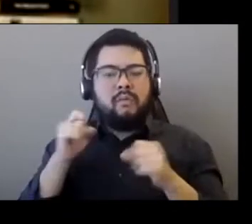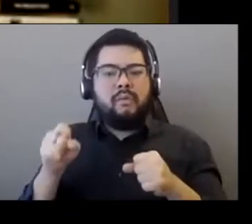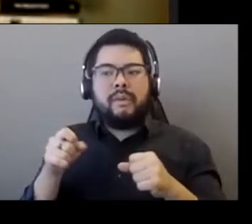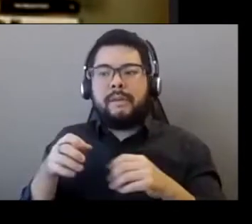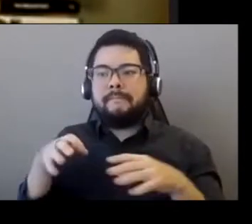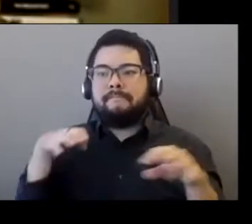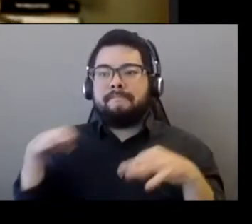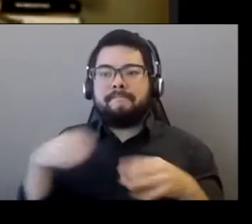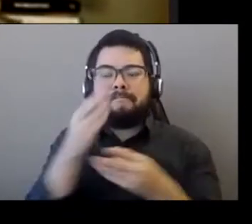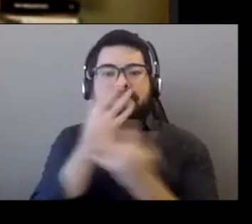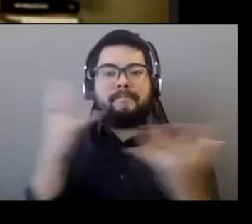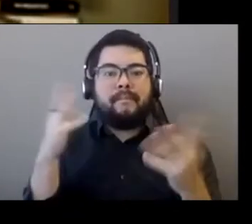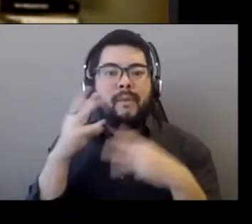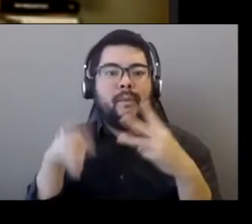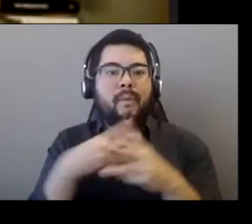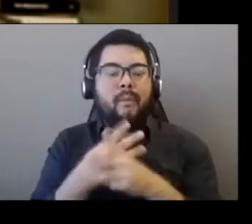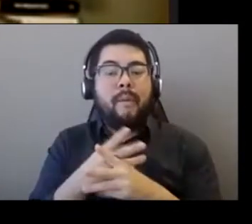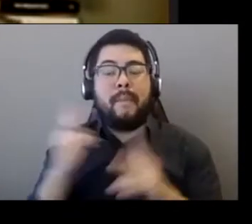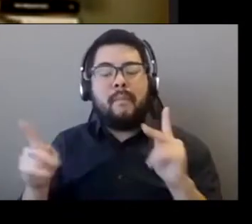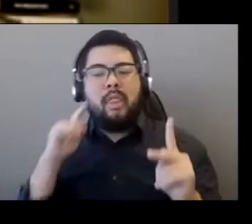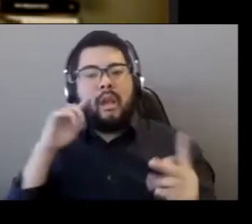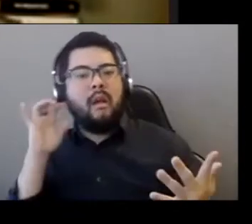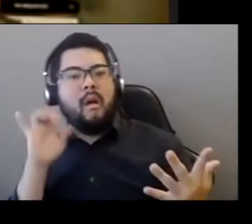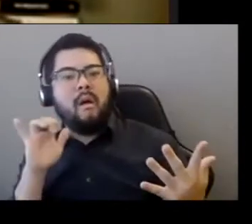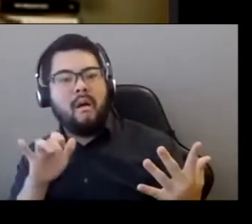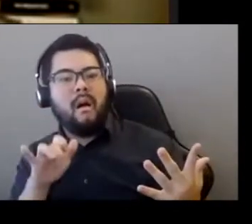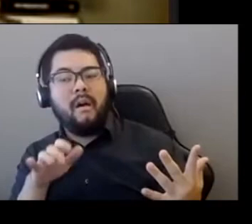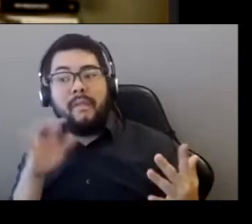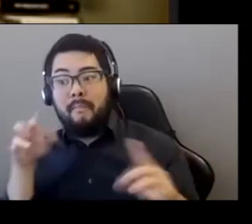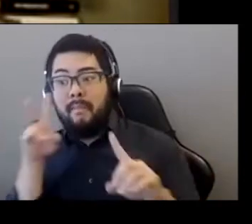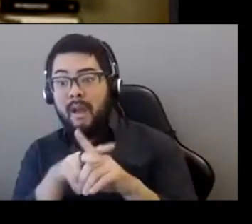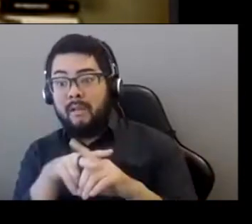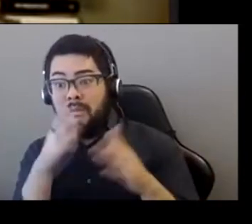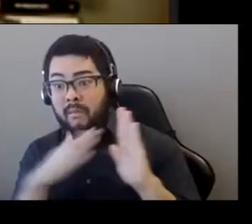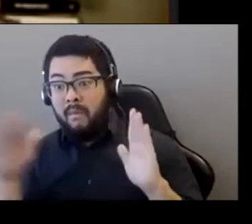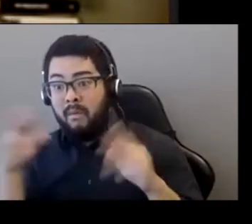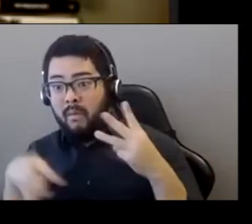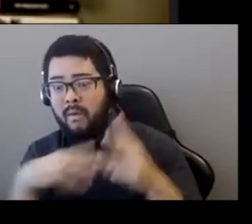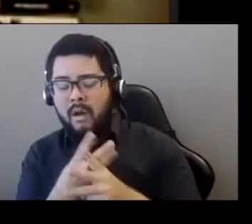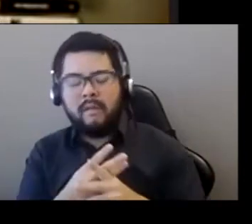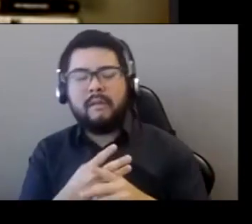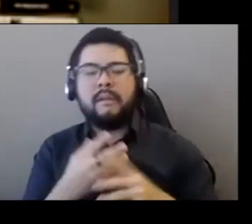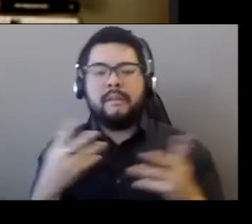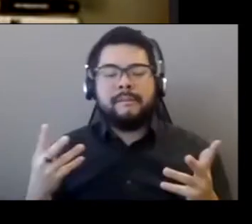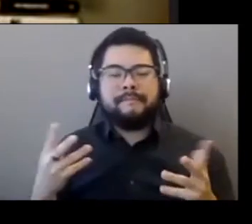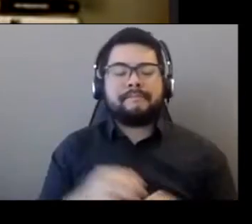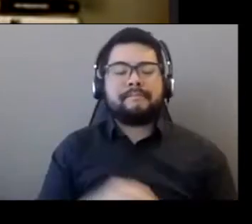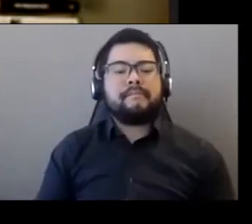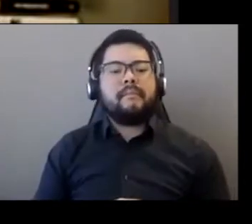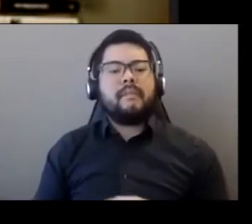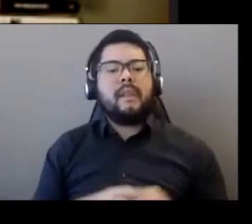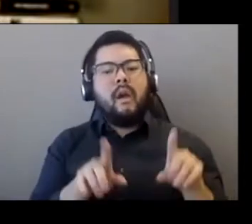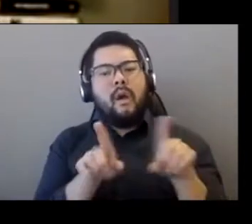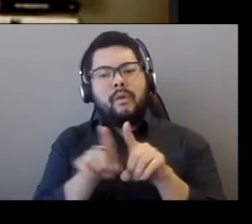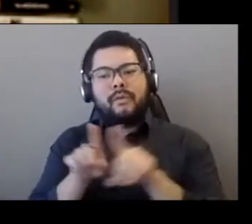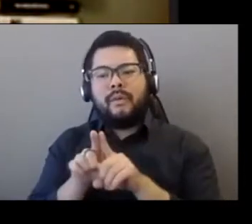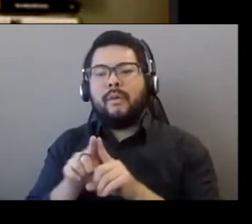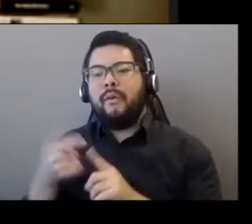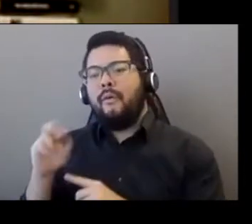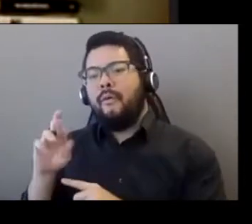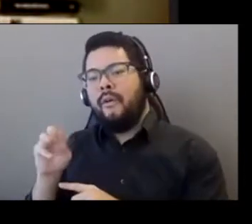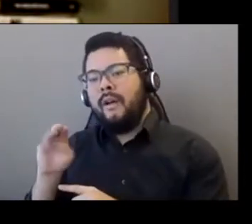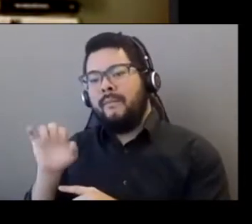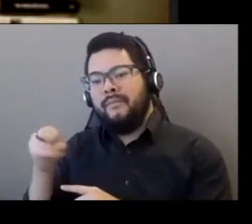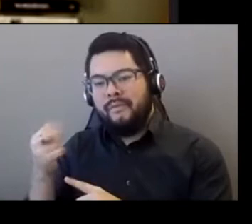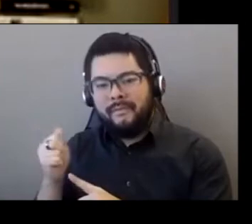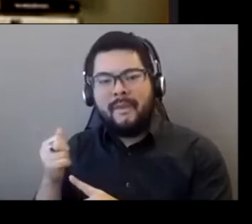for humanity. And so that's the traditional. And then Gramsci has a whole other thing, which I'm quite surprised. So many people